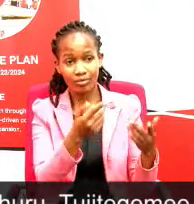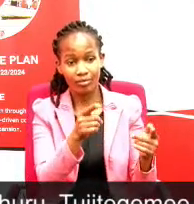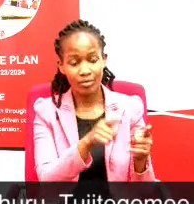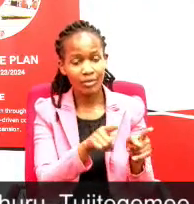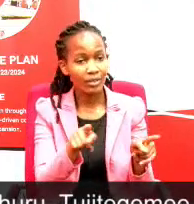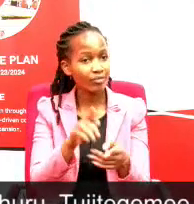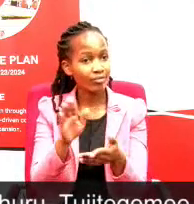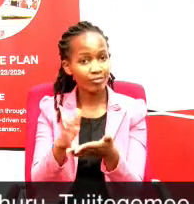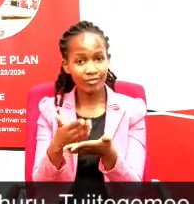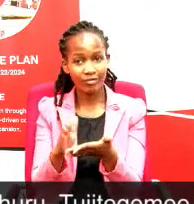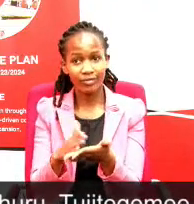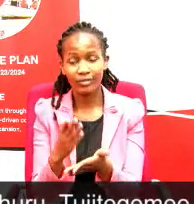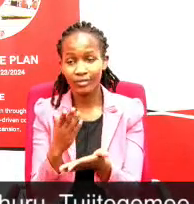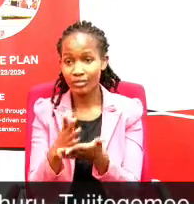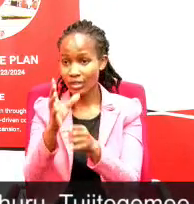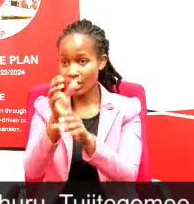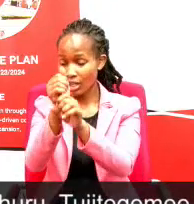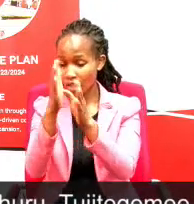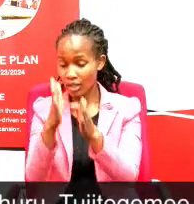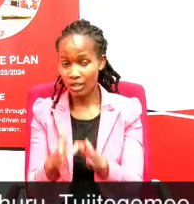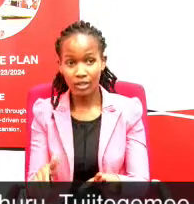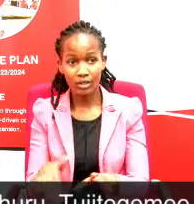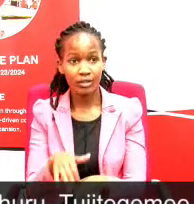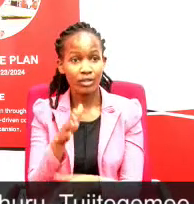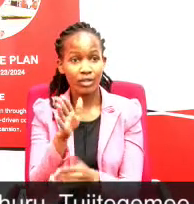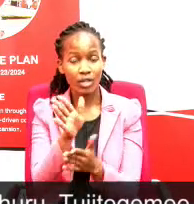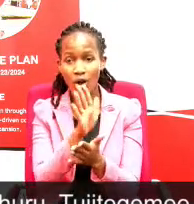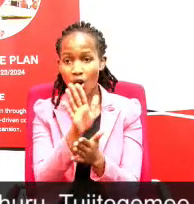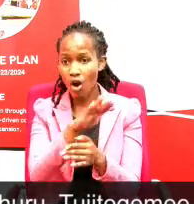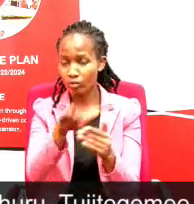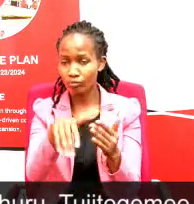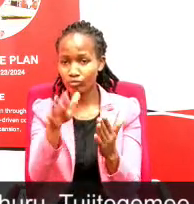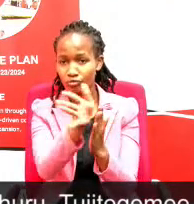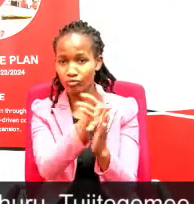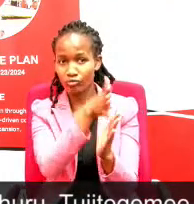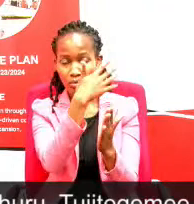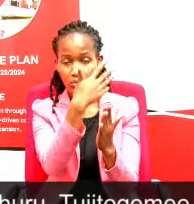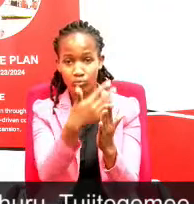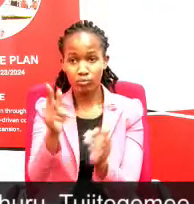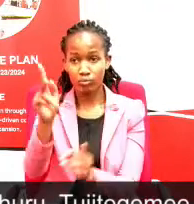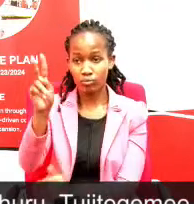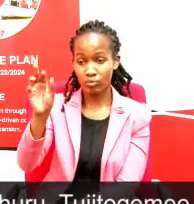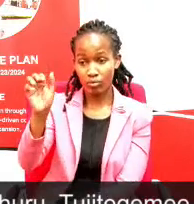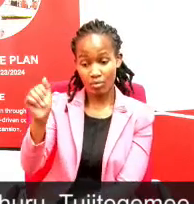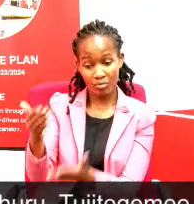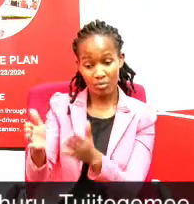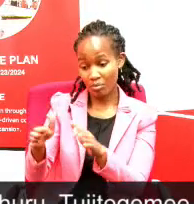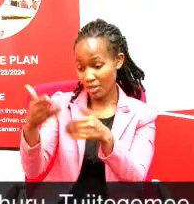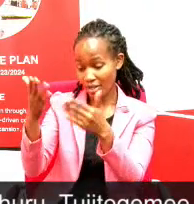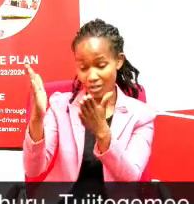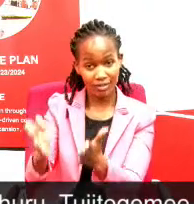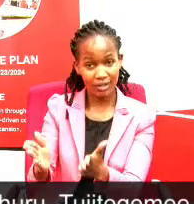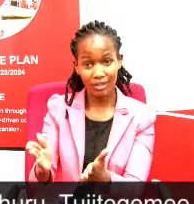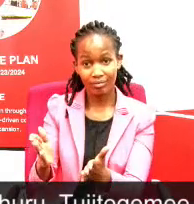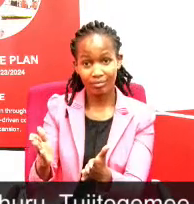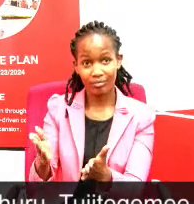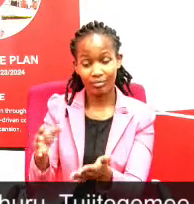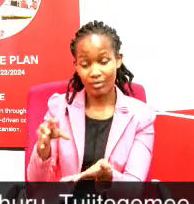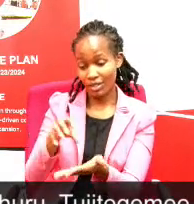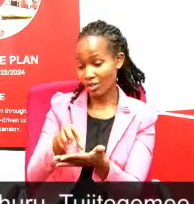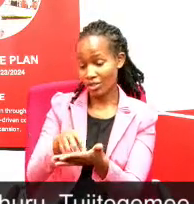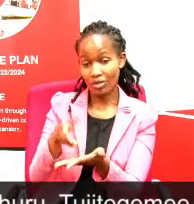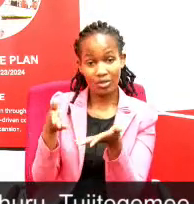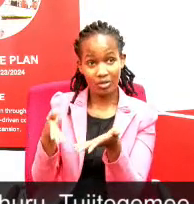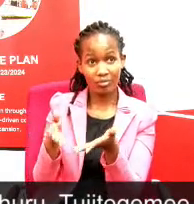part of the stakeholders in this whole network, or the pairs. Perhaps we are the suppliers in this